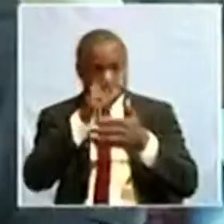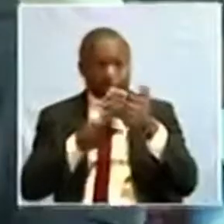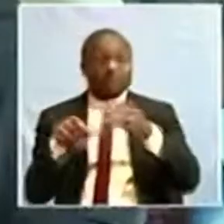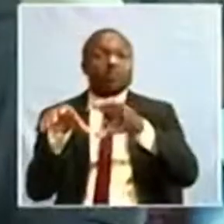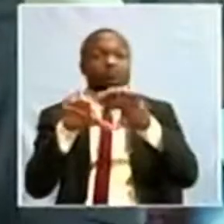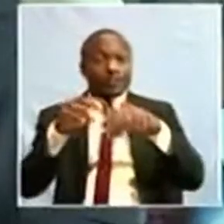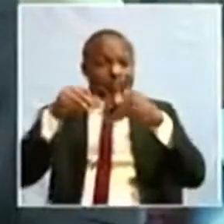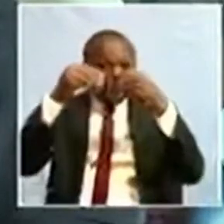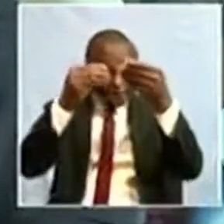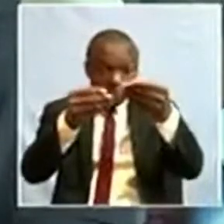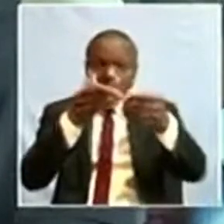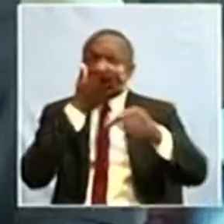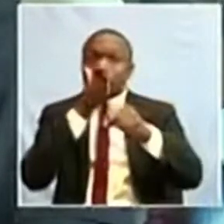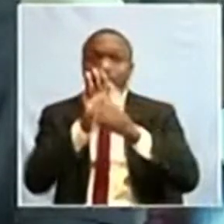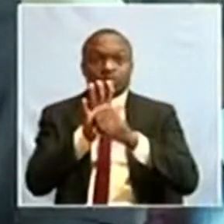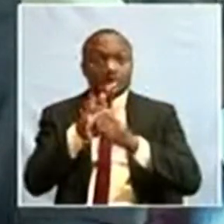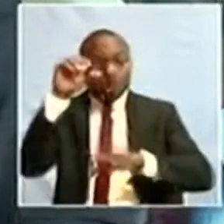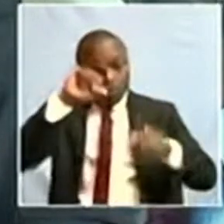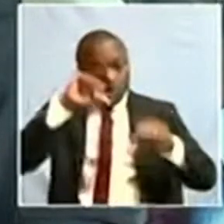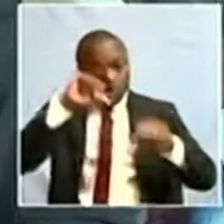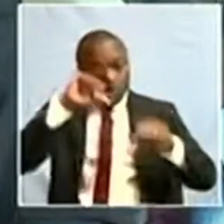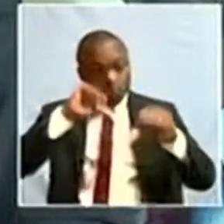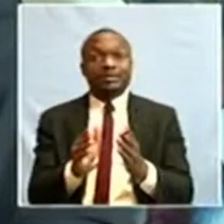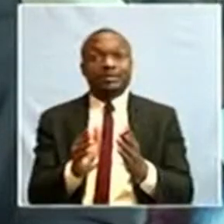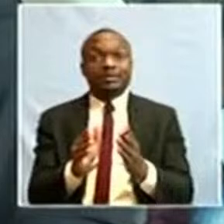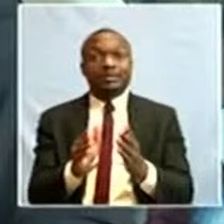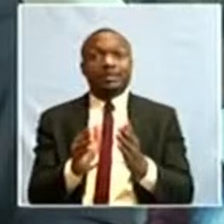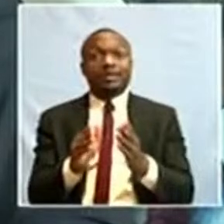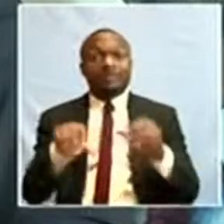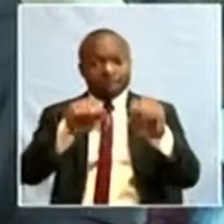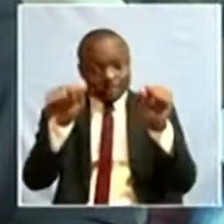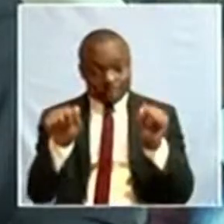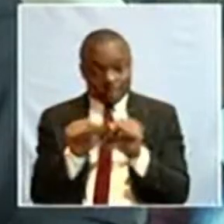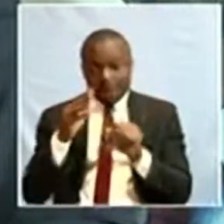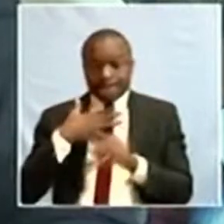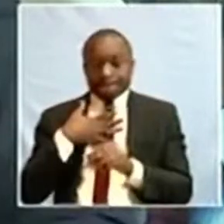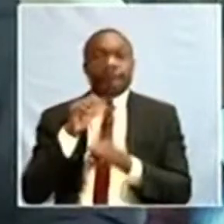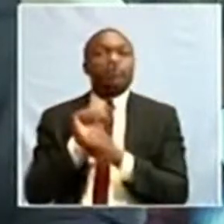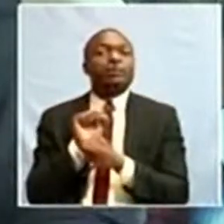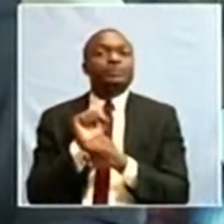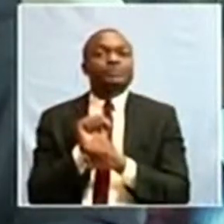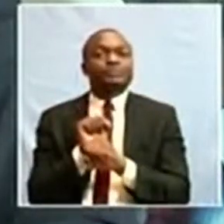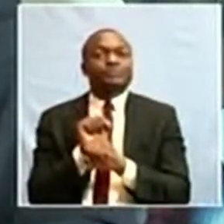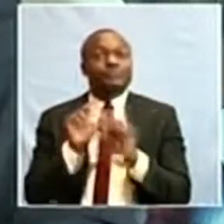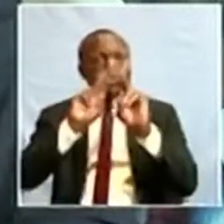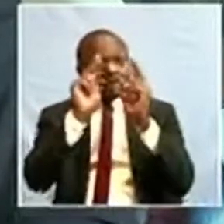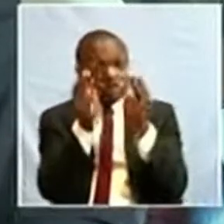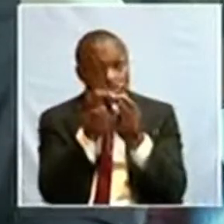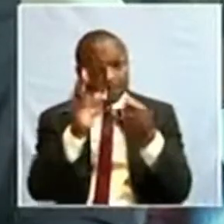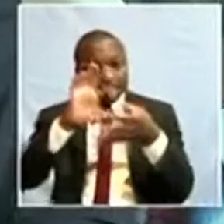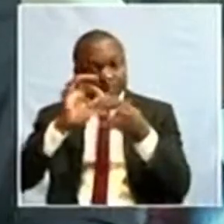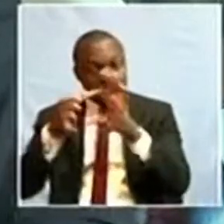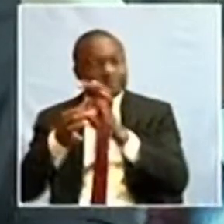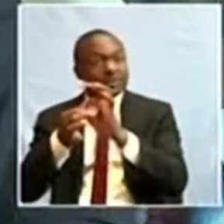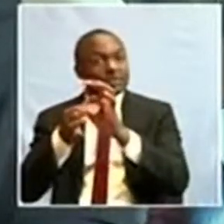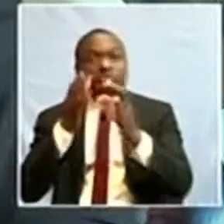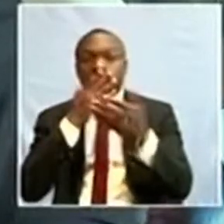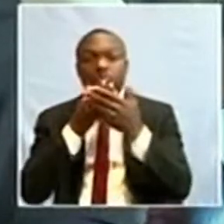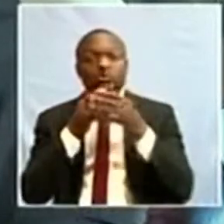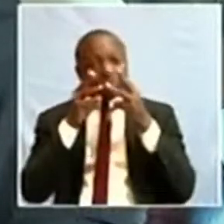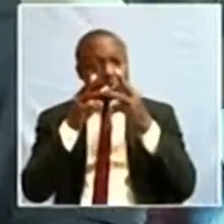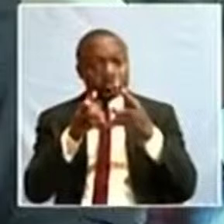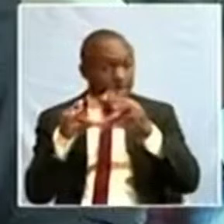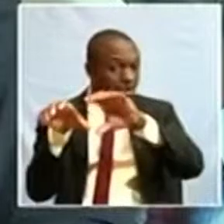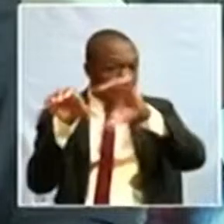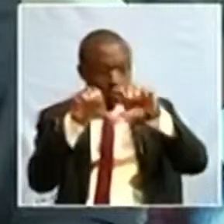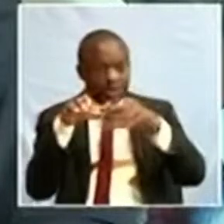we're giving assurance to the Auditor General. My job is just to make sure that the unit is coordinated in such a manner that we're doing the